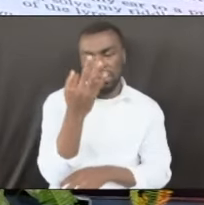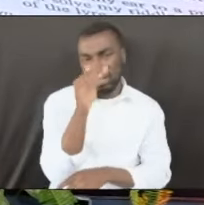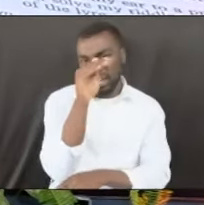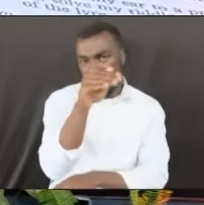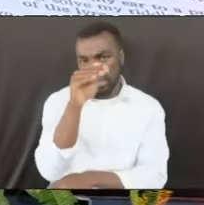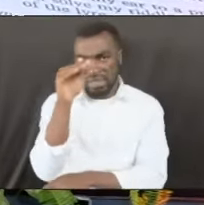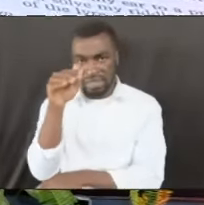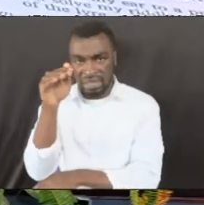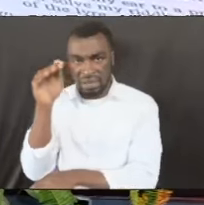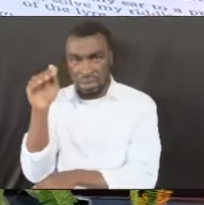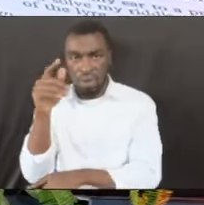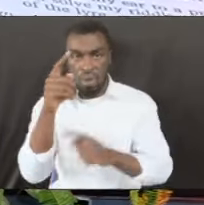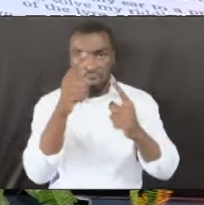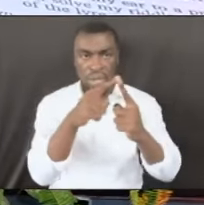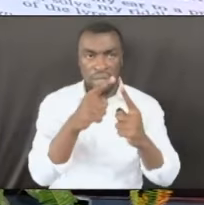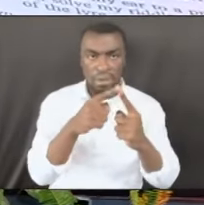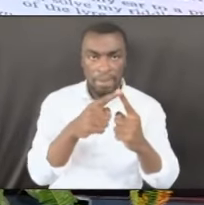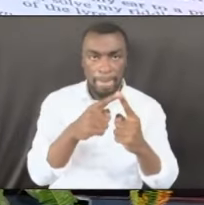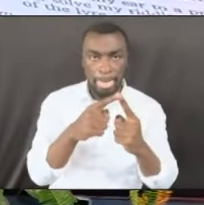One,